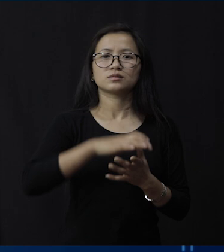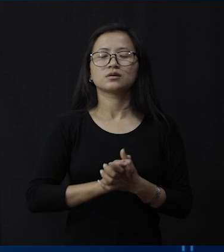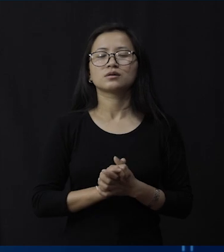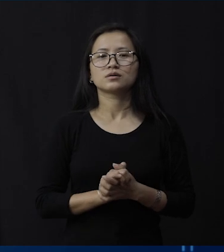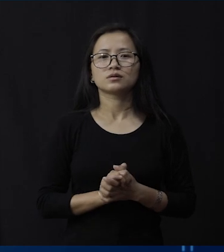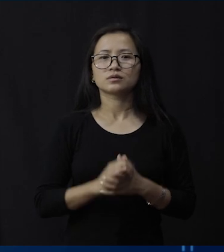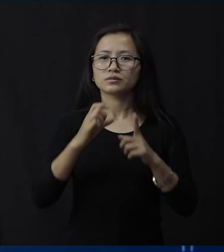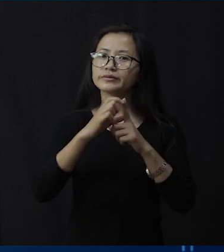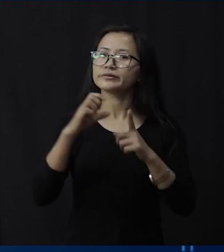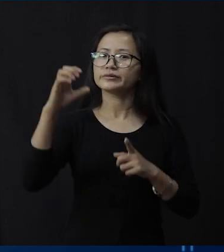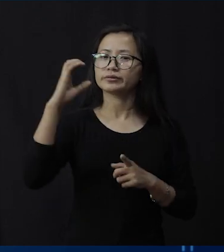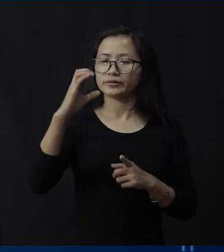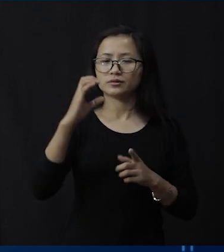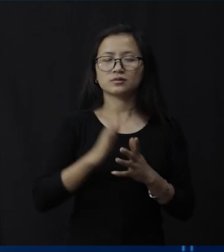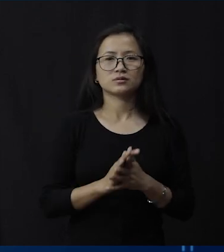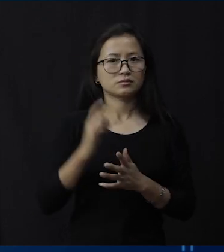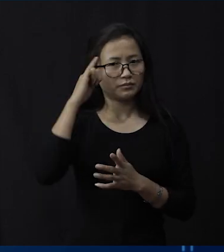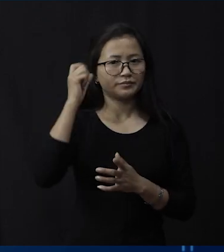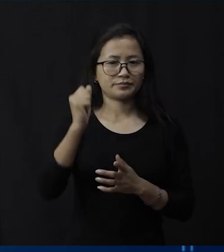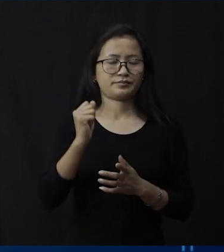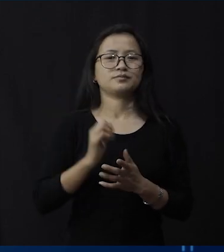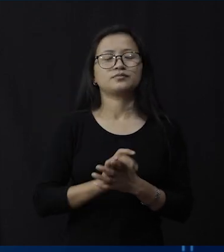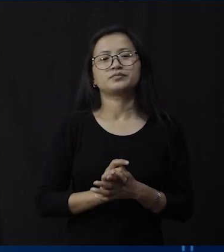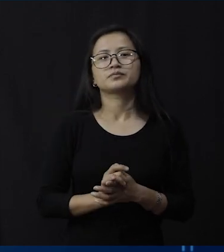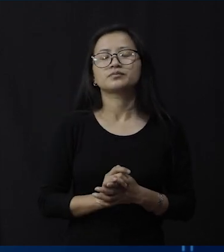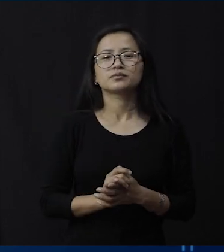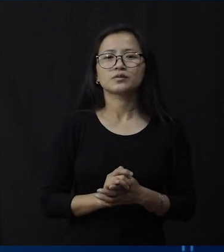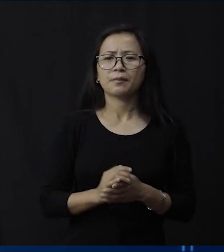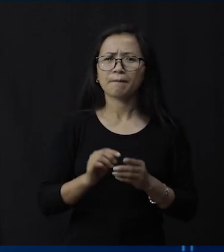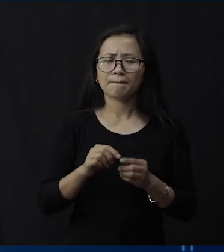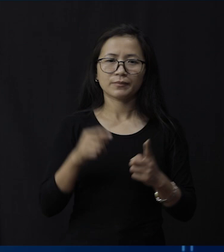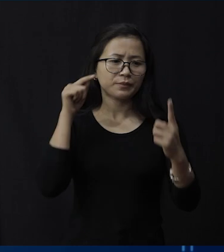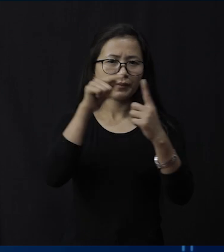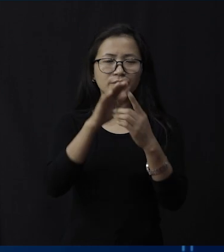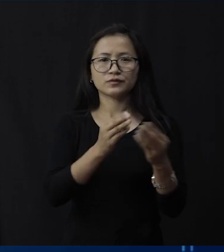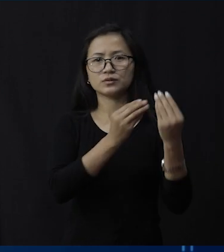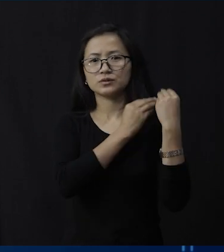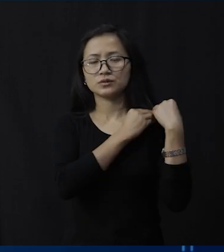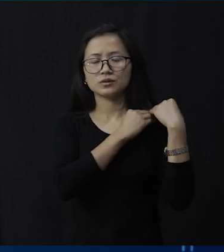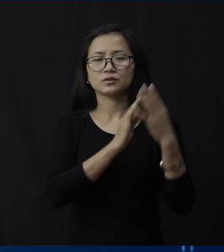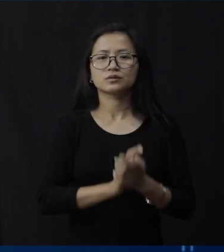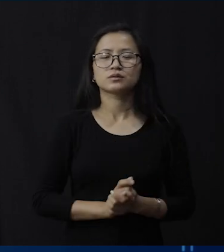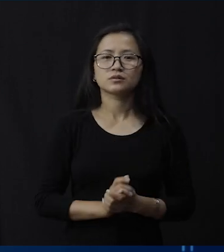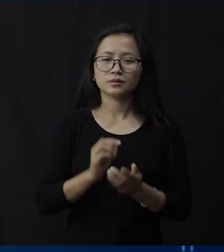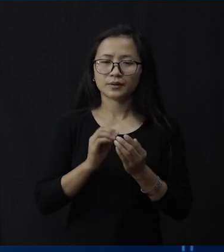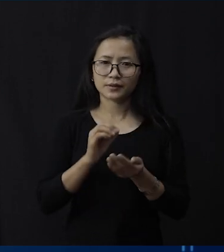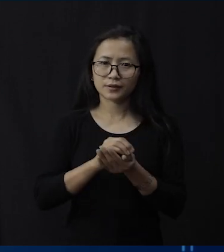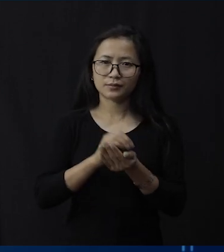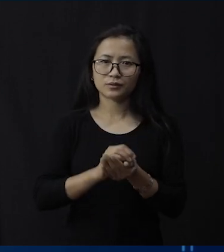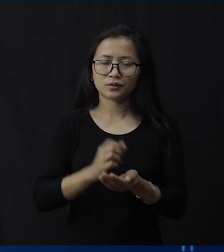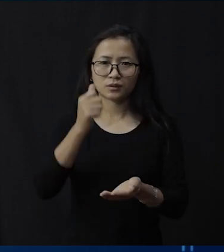the DC, okay? Please remember that. Then one of the main duties of the DC is